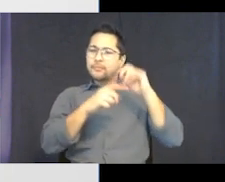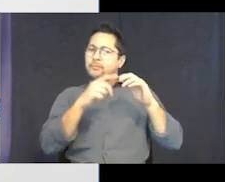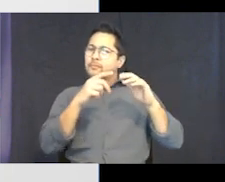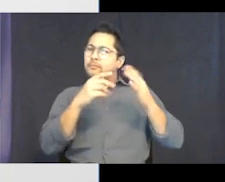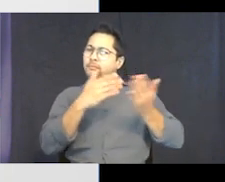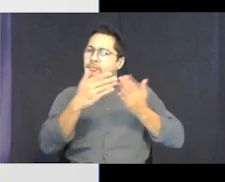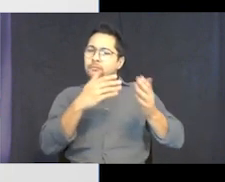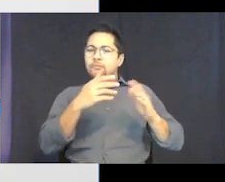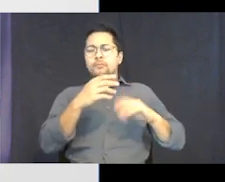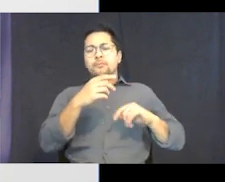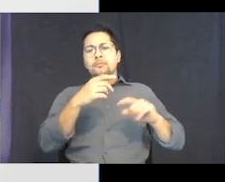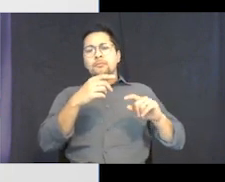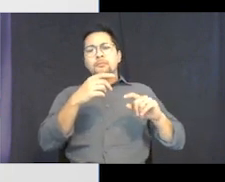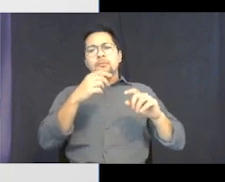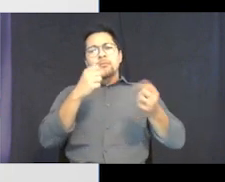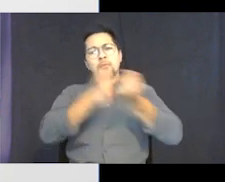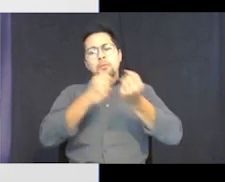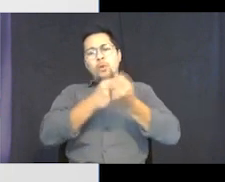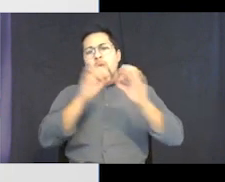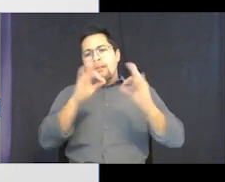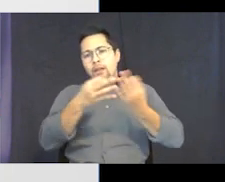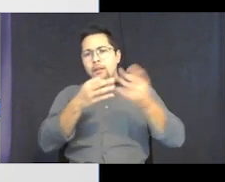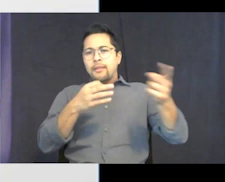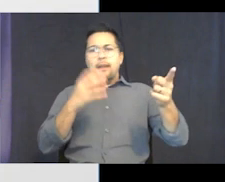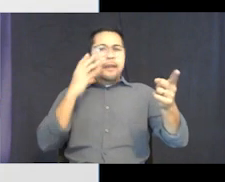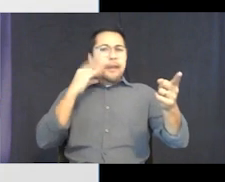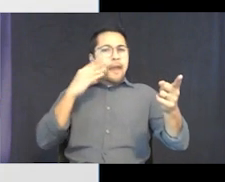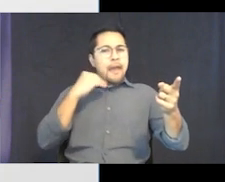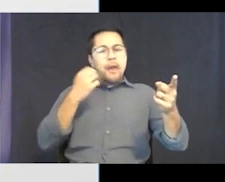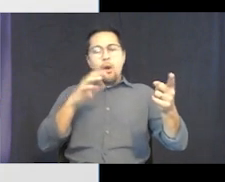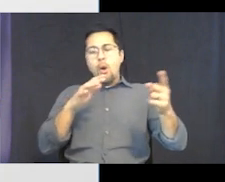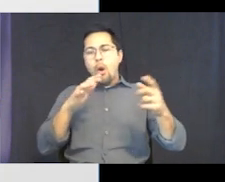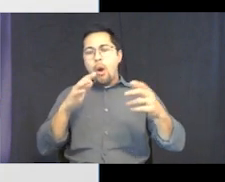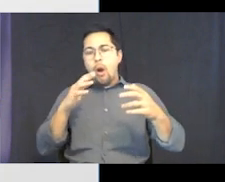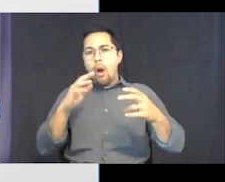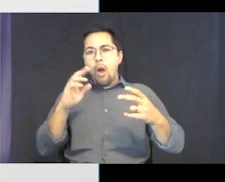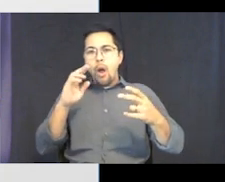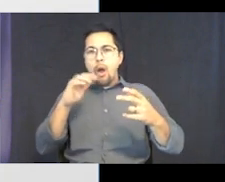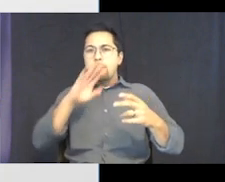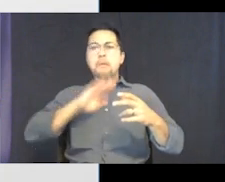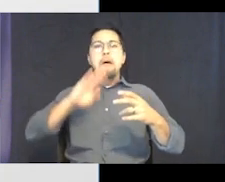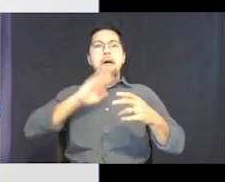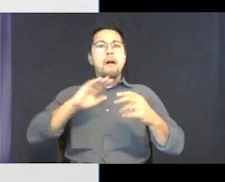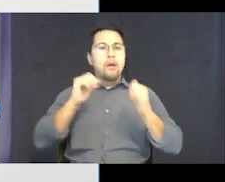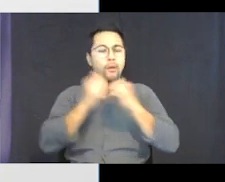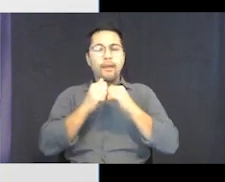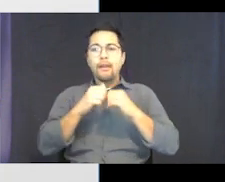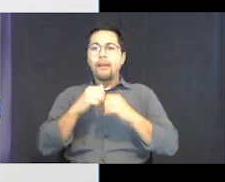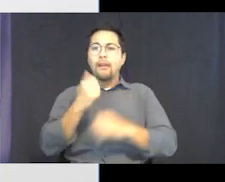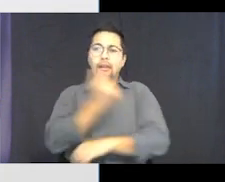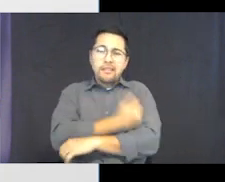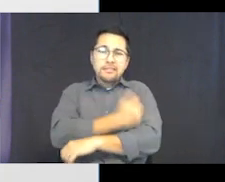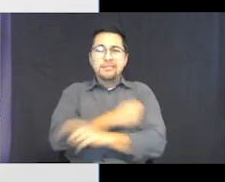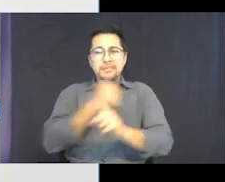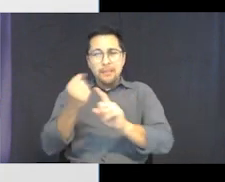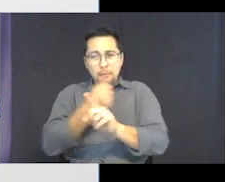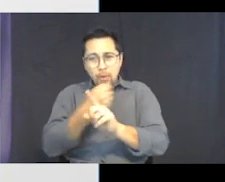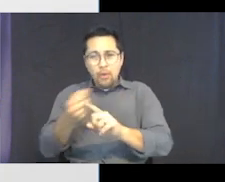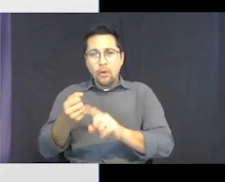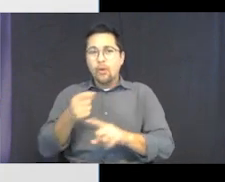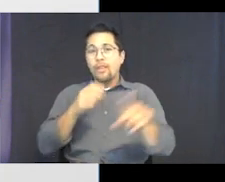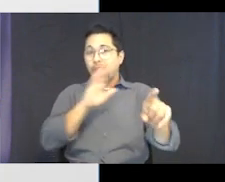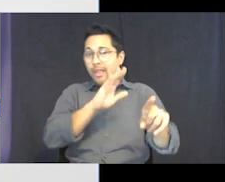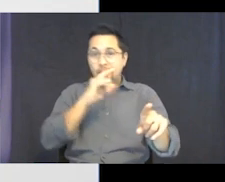designed to support families who have encountered or had a hiccup or a challenge with substance abuse, and their kiddos are at